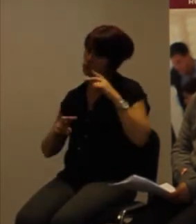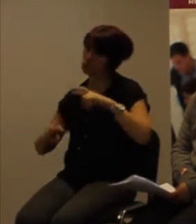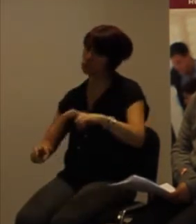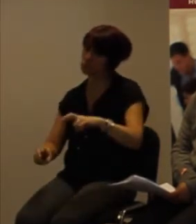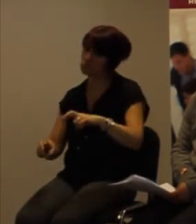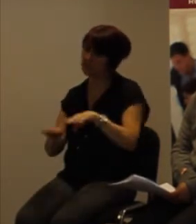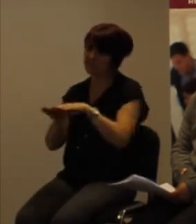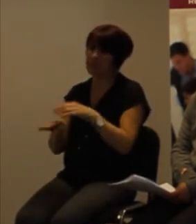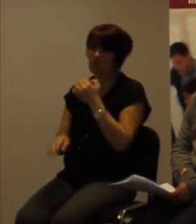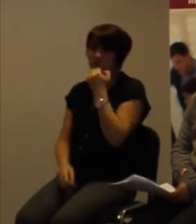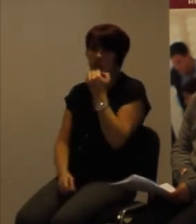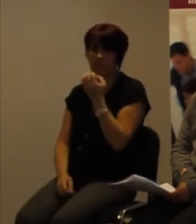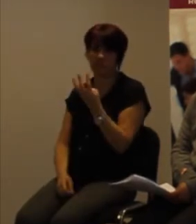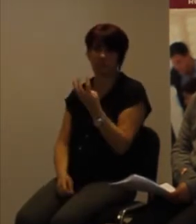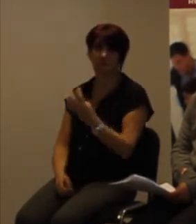Certainly.